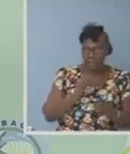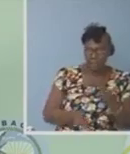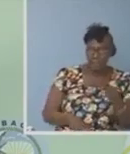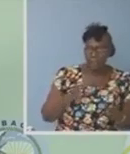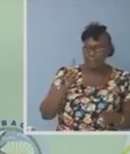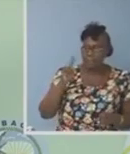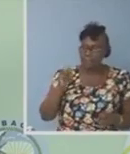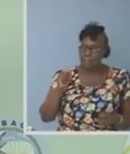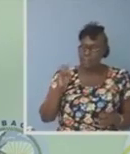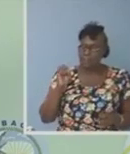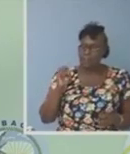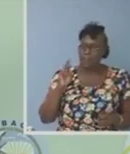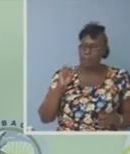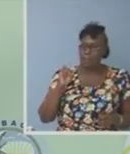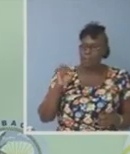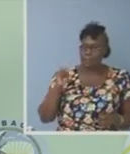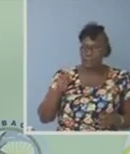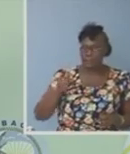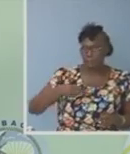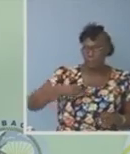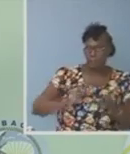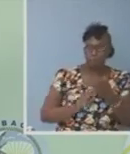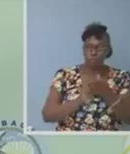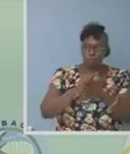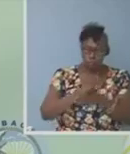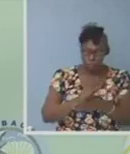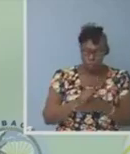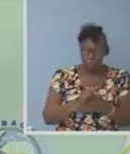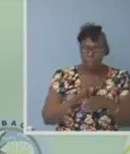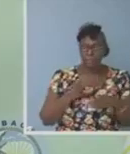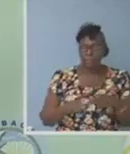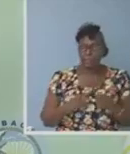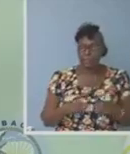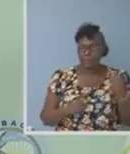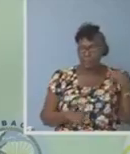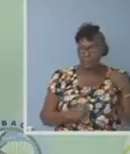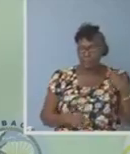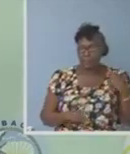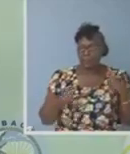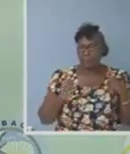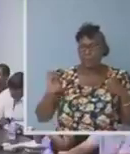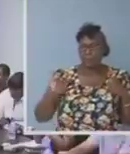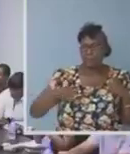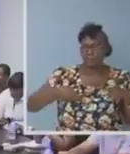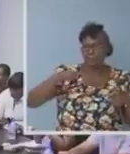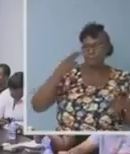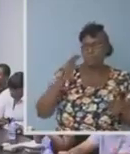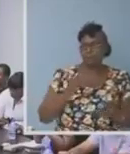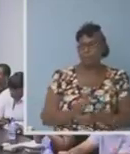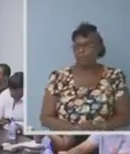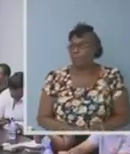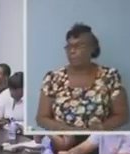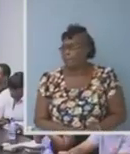sector rebounds and the Tobago economy rebounds after this. I thank you this morning.